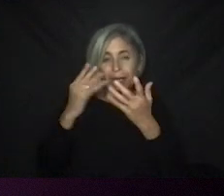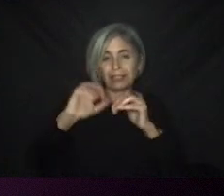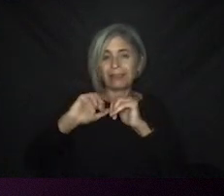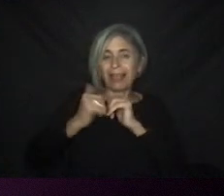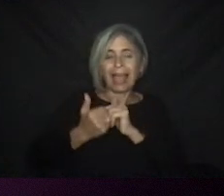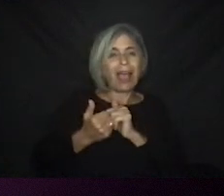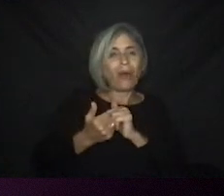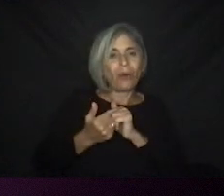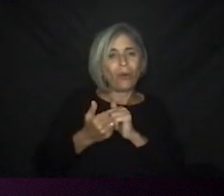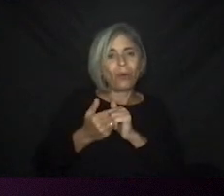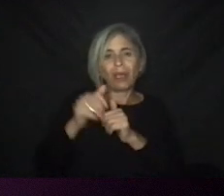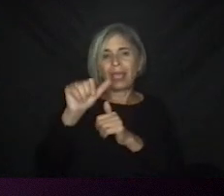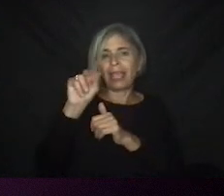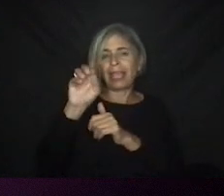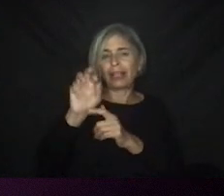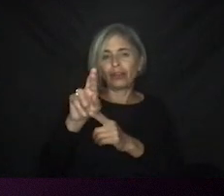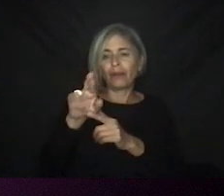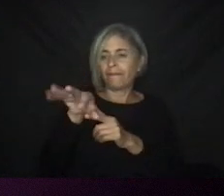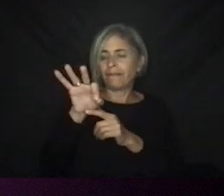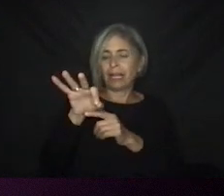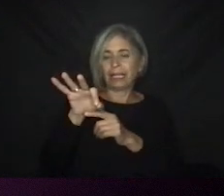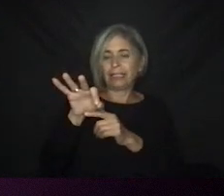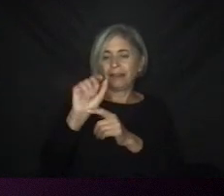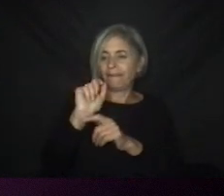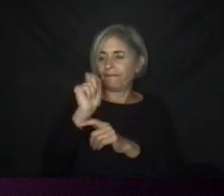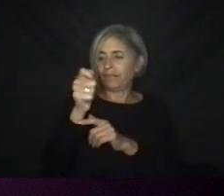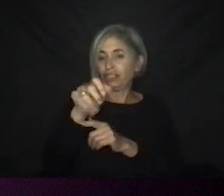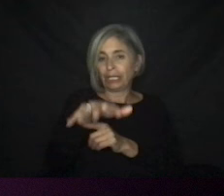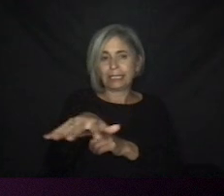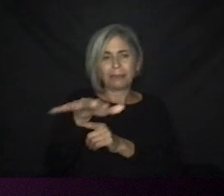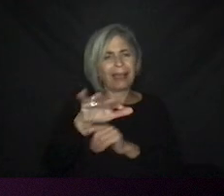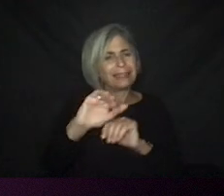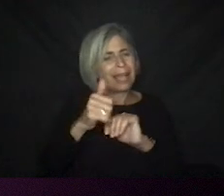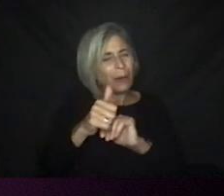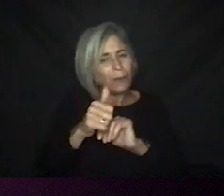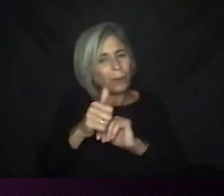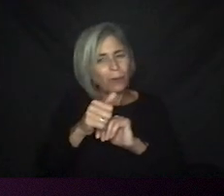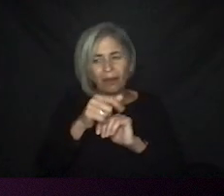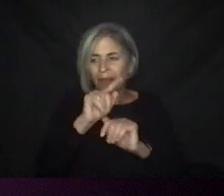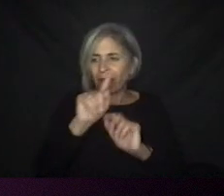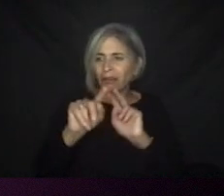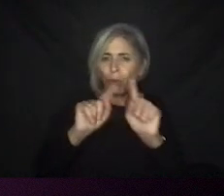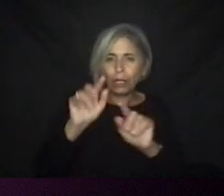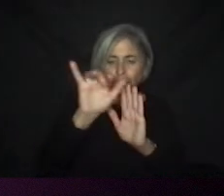how anglers find fishing spots. And he